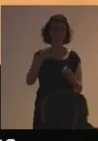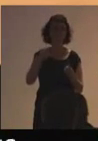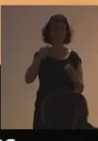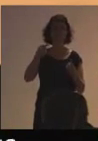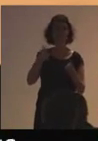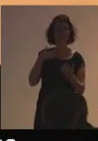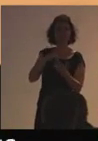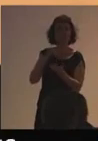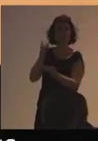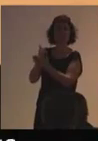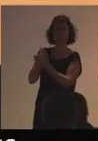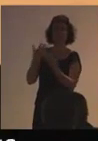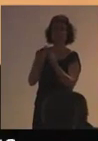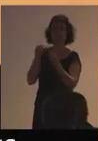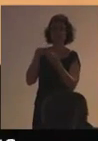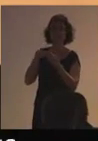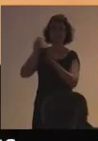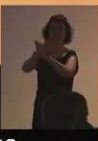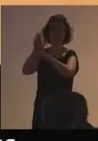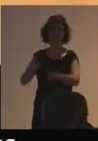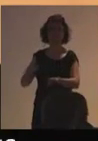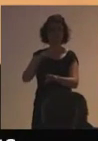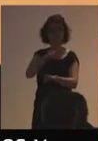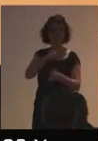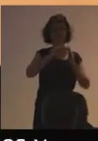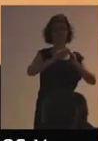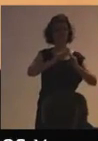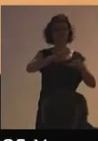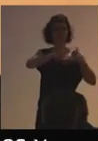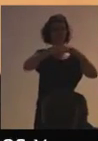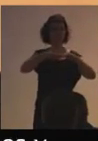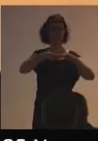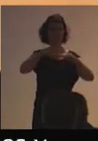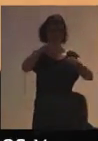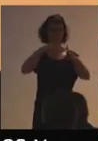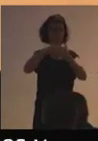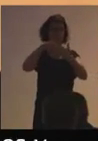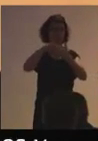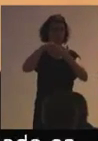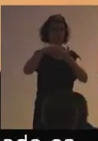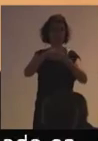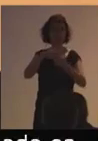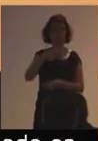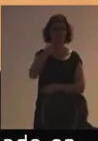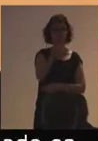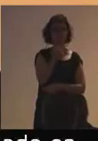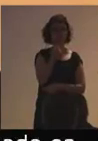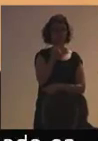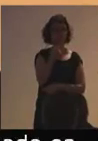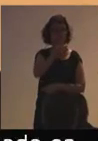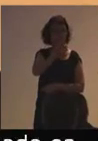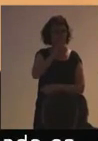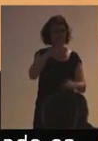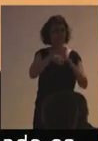of the applications they have created is accessible. And he said, no, it is accessible. And then I realized what he was referring to. You open